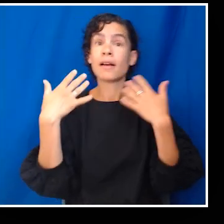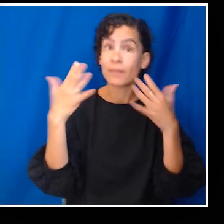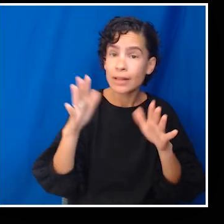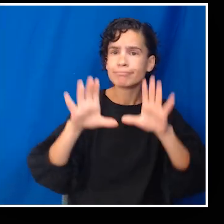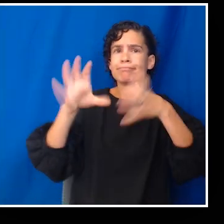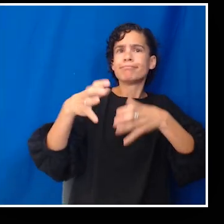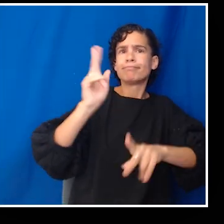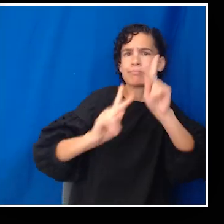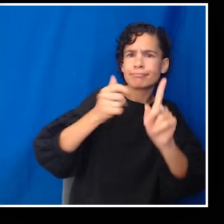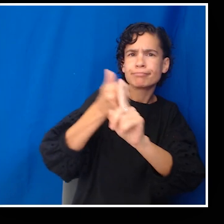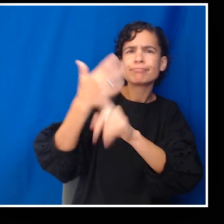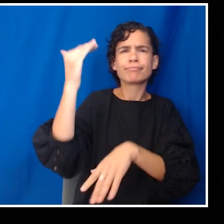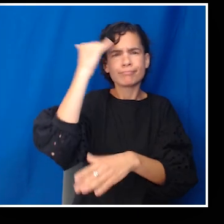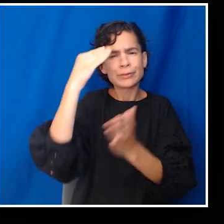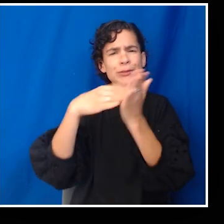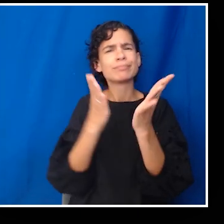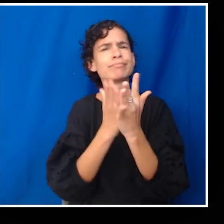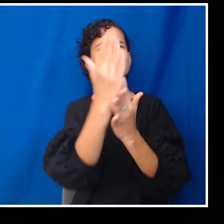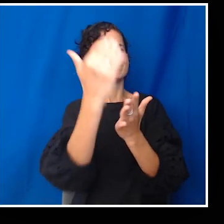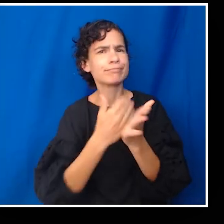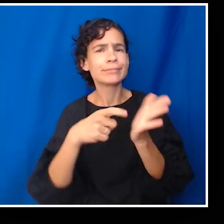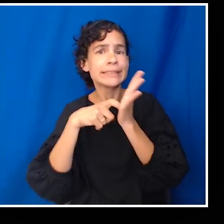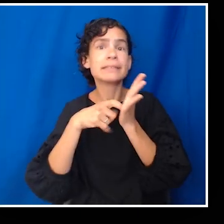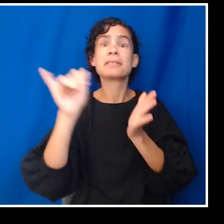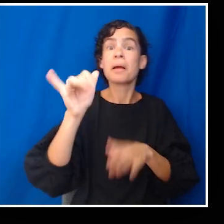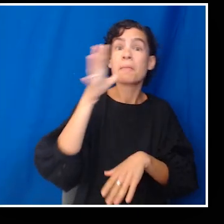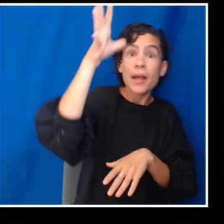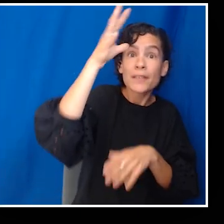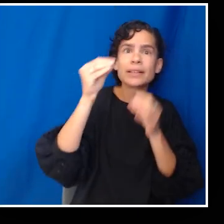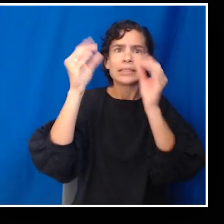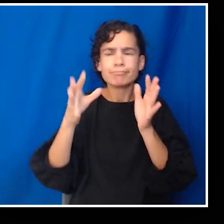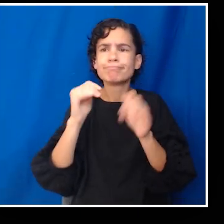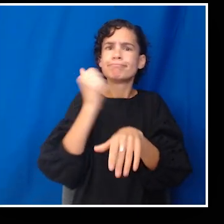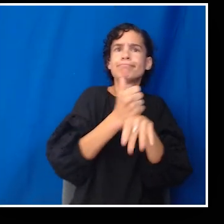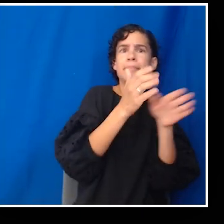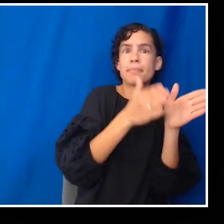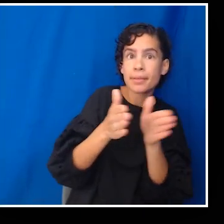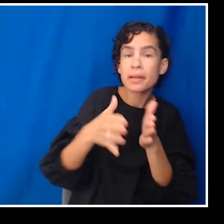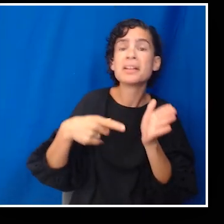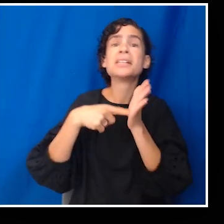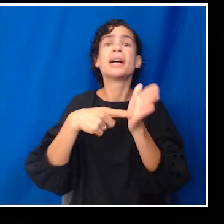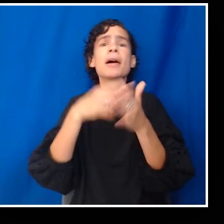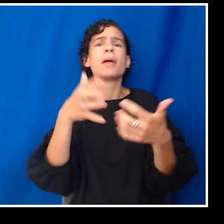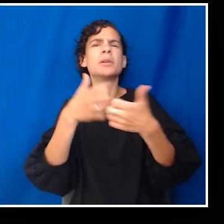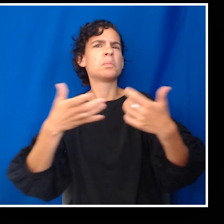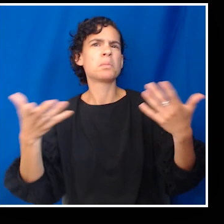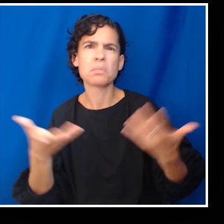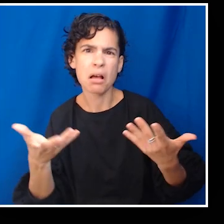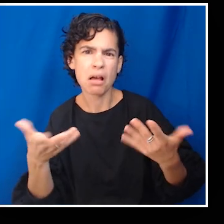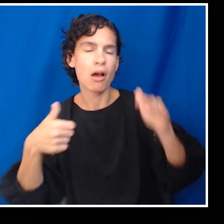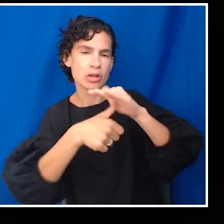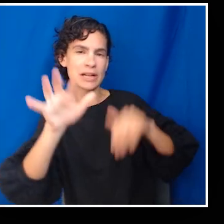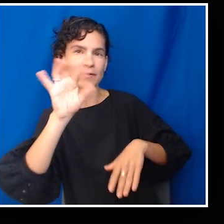created by a team of people who are familiar with the needs of the student, like parents and teachers. Some examples of accommodations provided through a